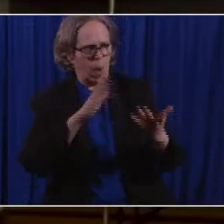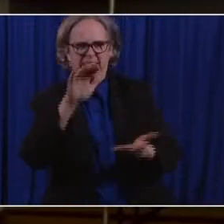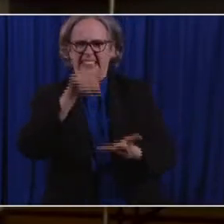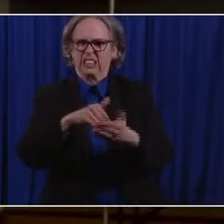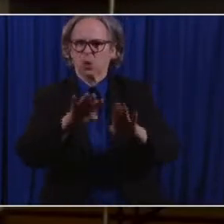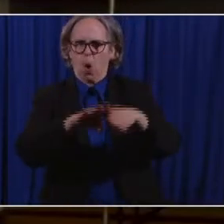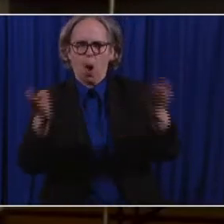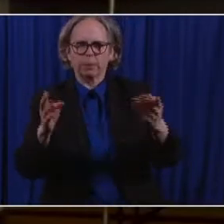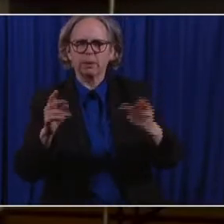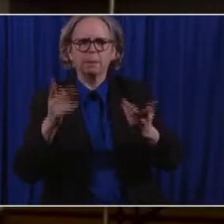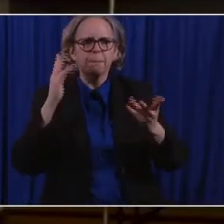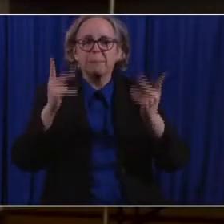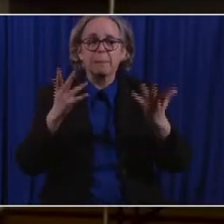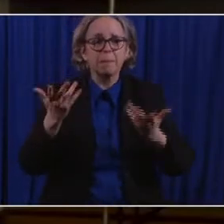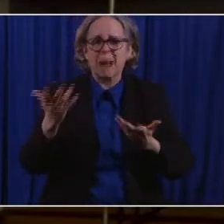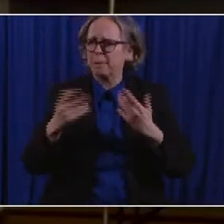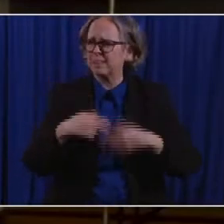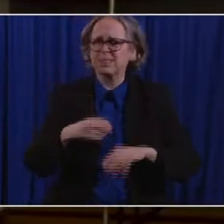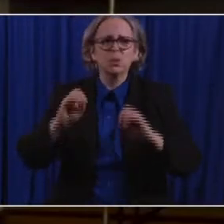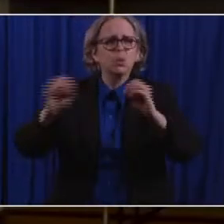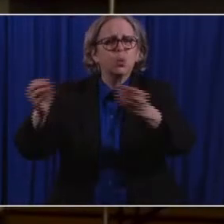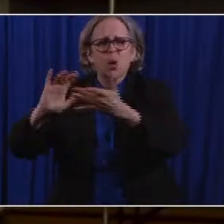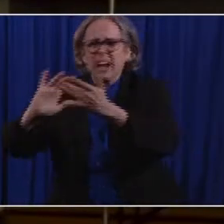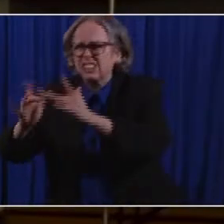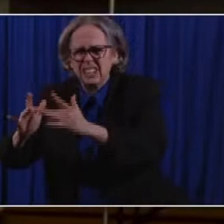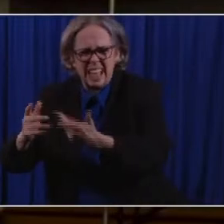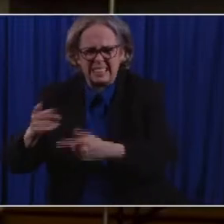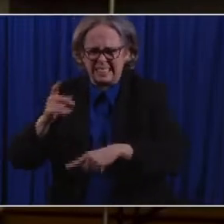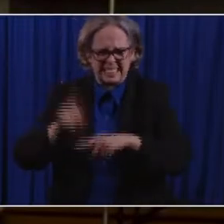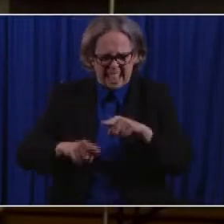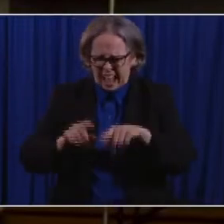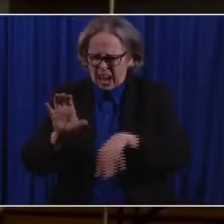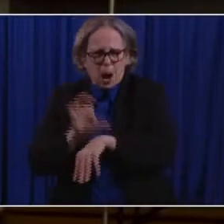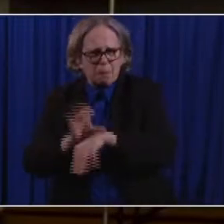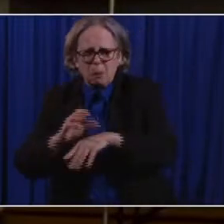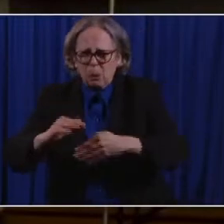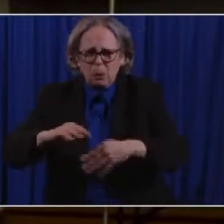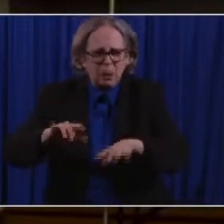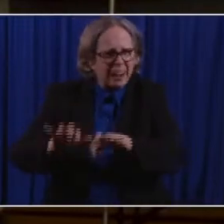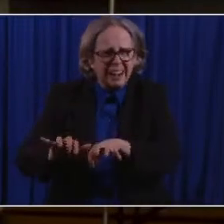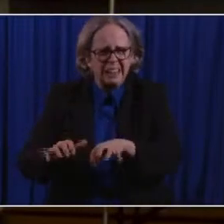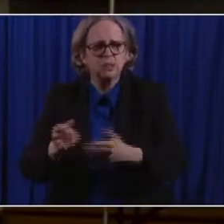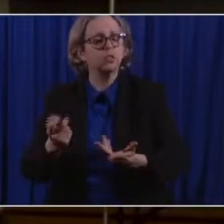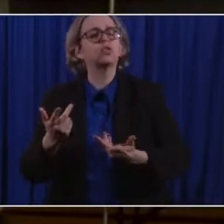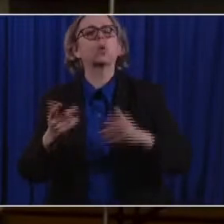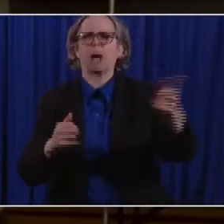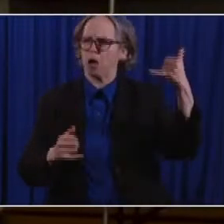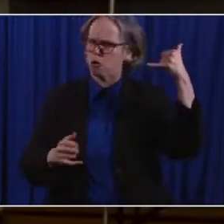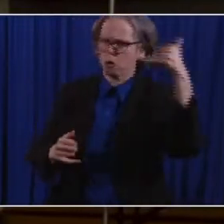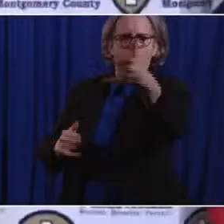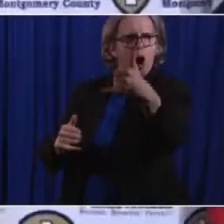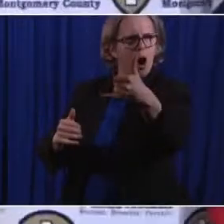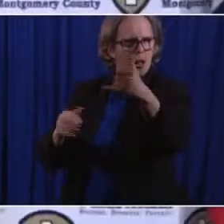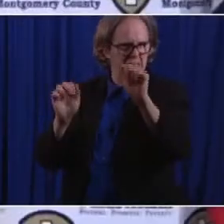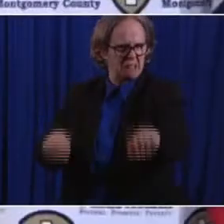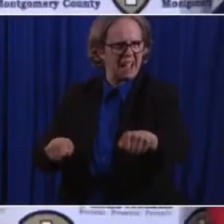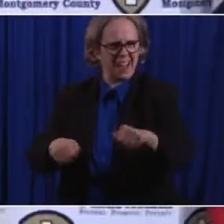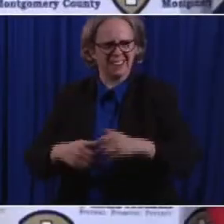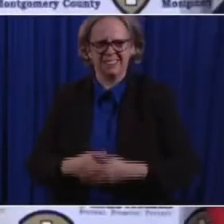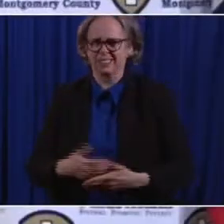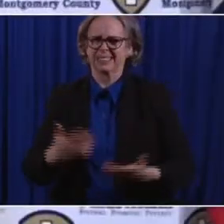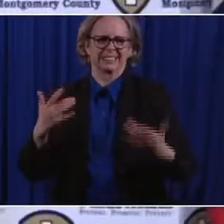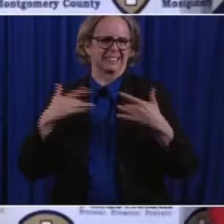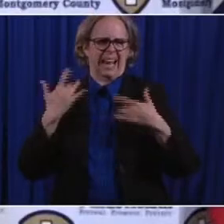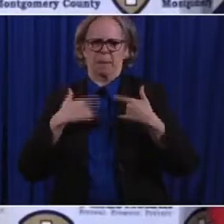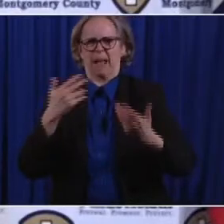access or have barriers to using an online system. So we're very excited about transitioning to the VMS system. So, but